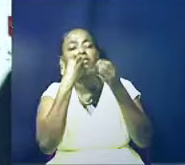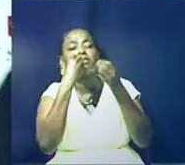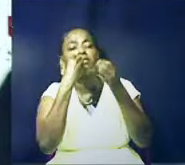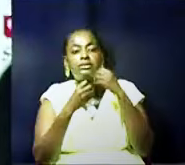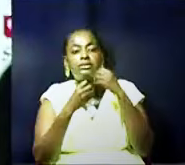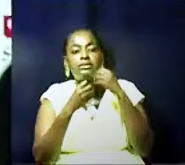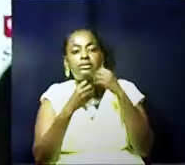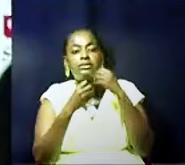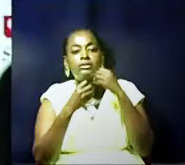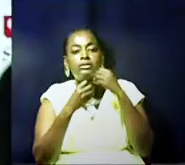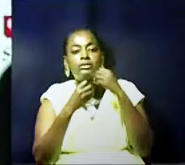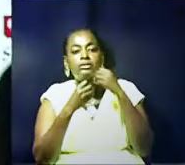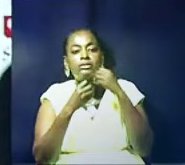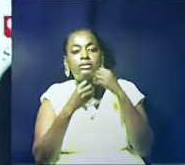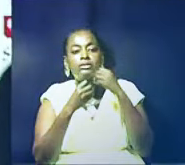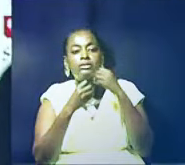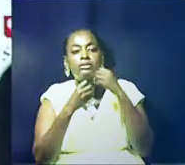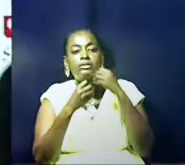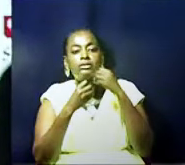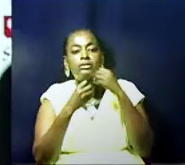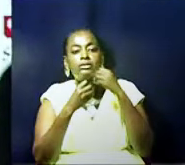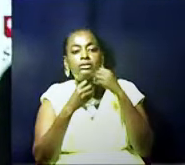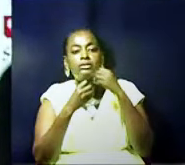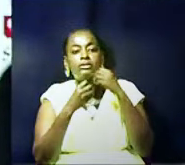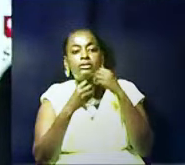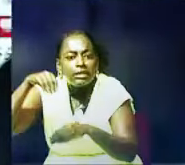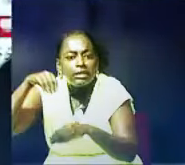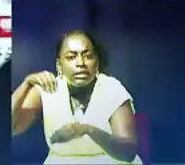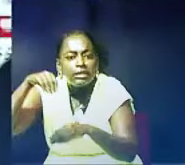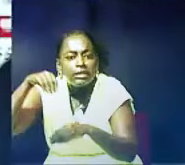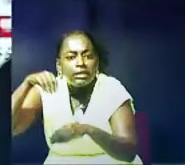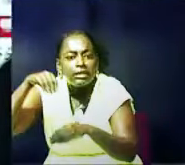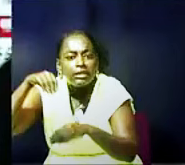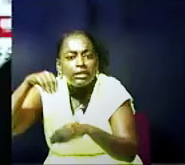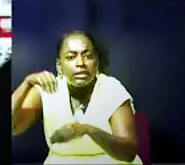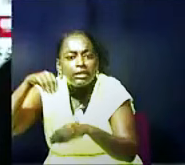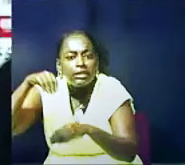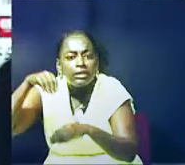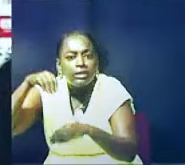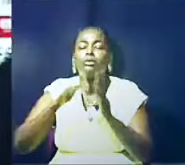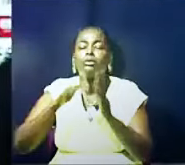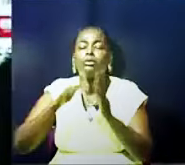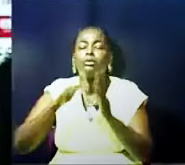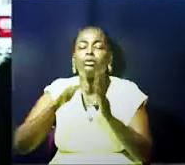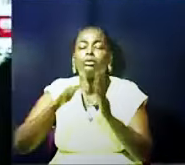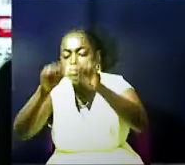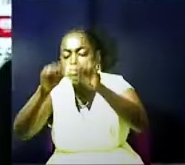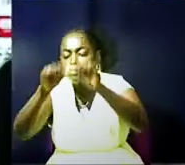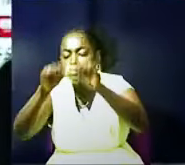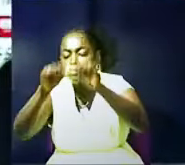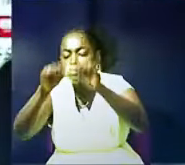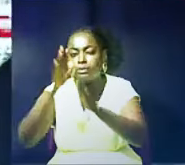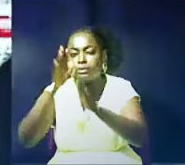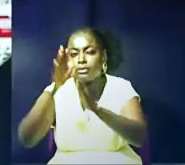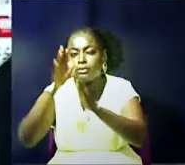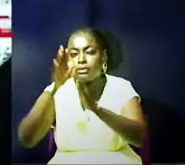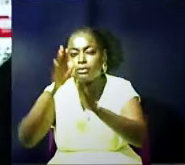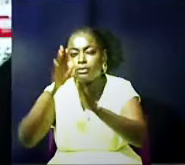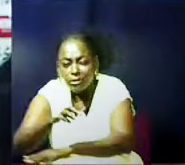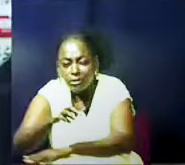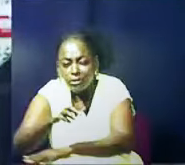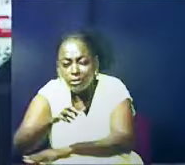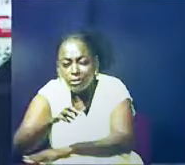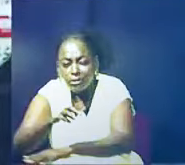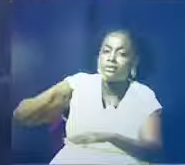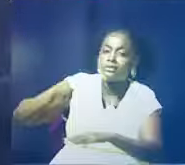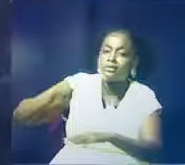back. Pray throughout the night. Around 4, we will go and rest and still go to